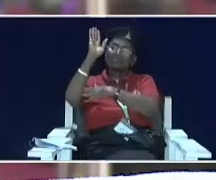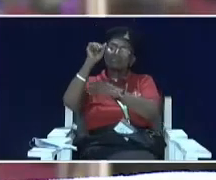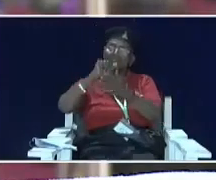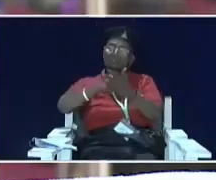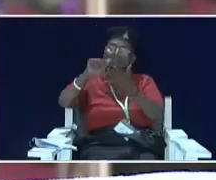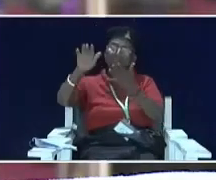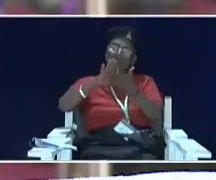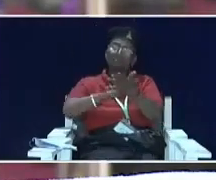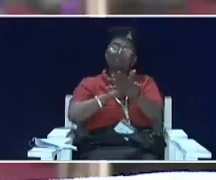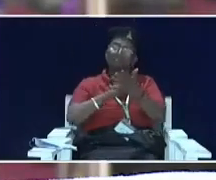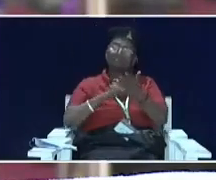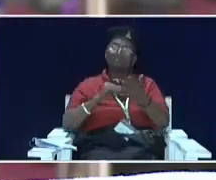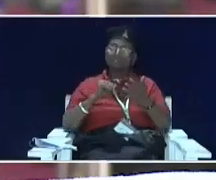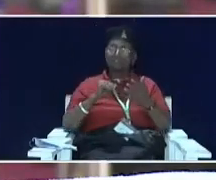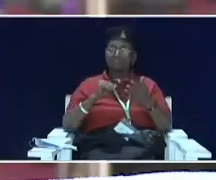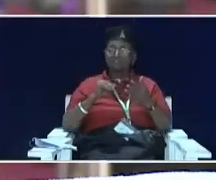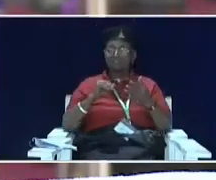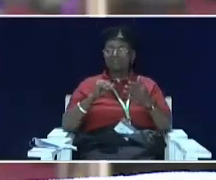destroyed